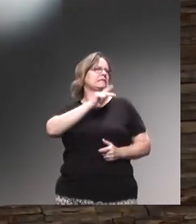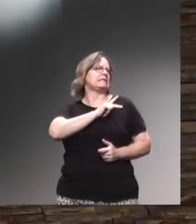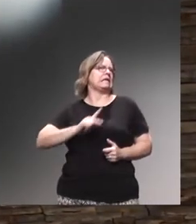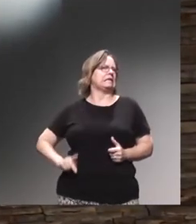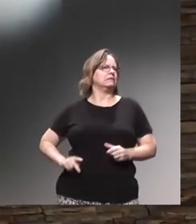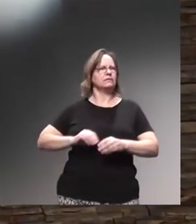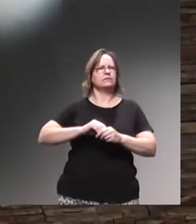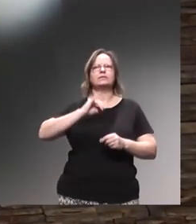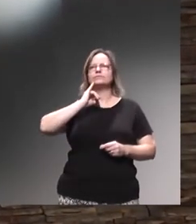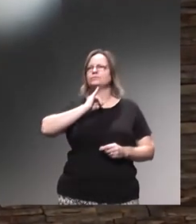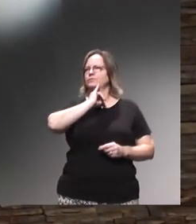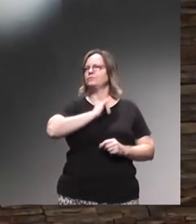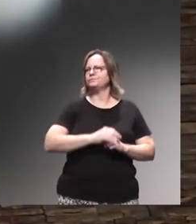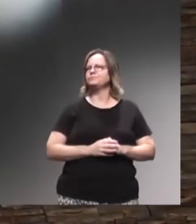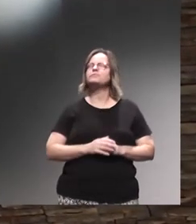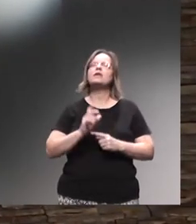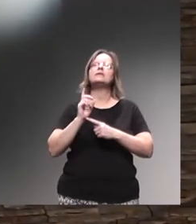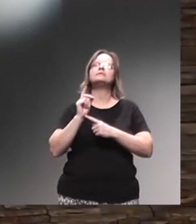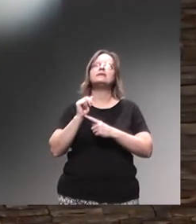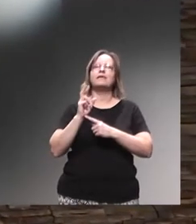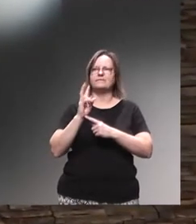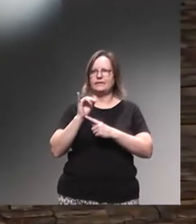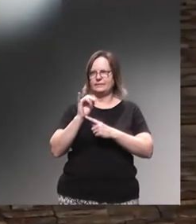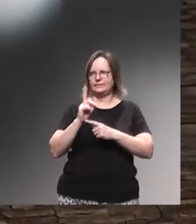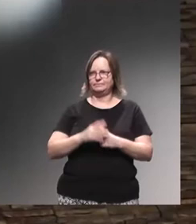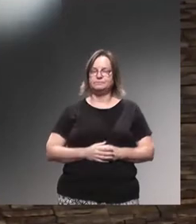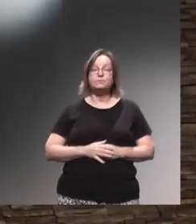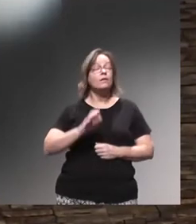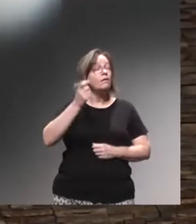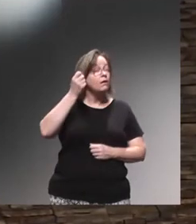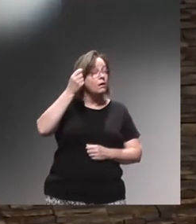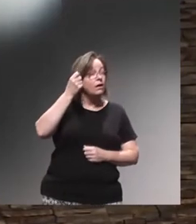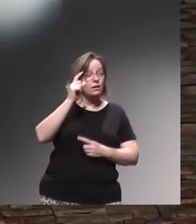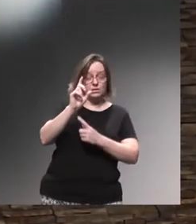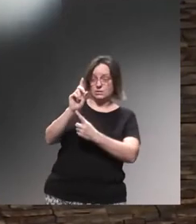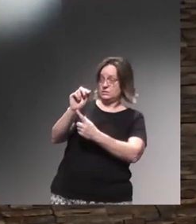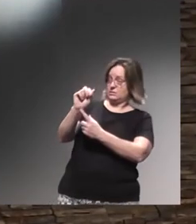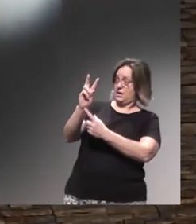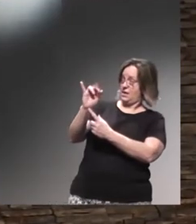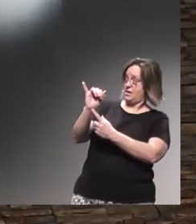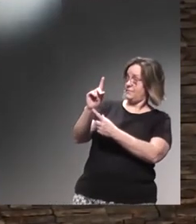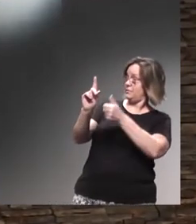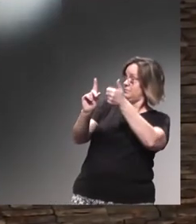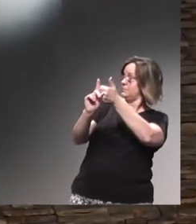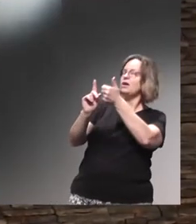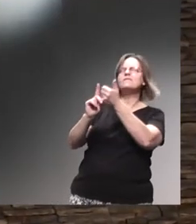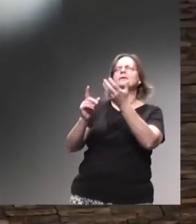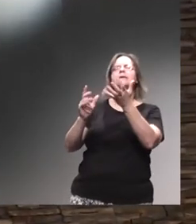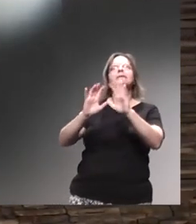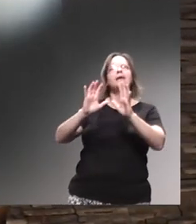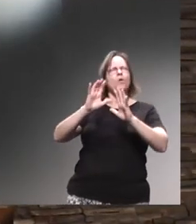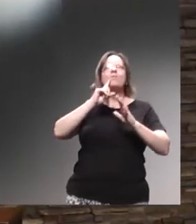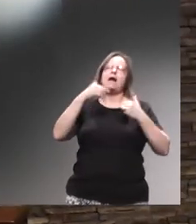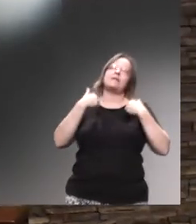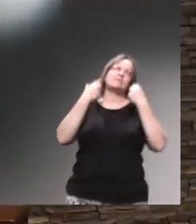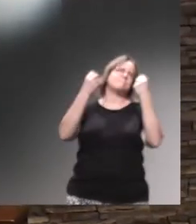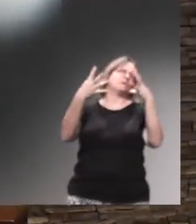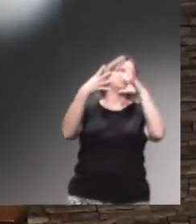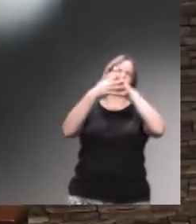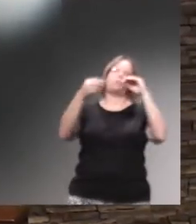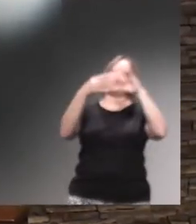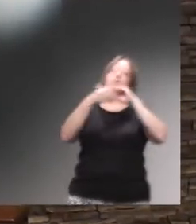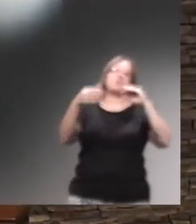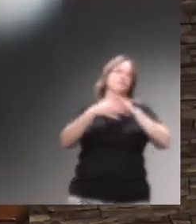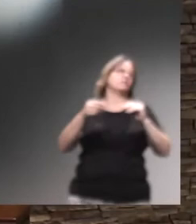David. But not just David himself, because there are so many stories about King David that you can